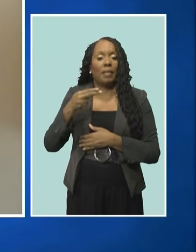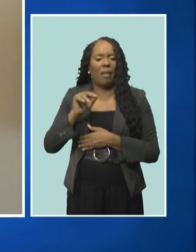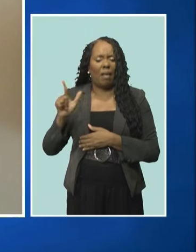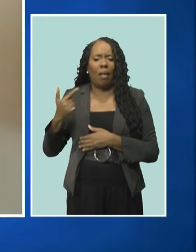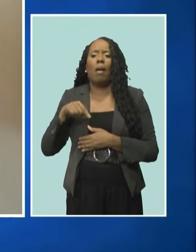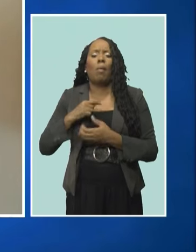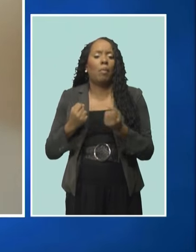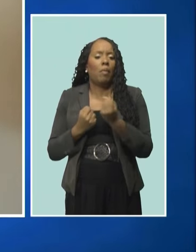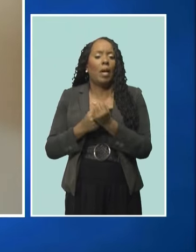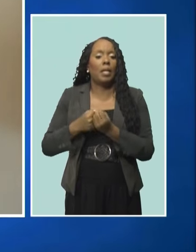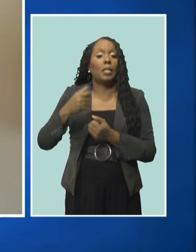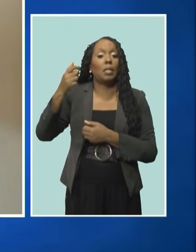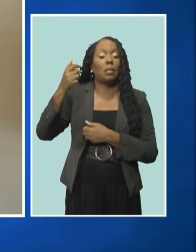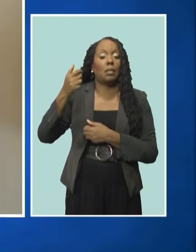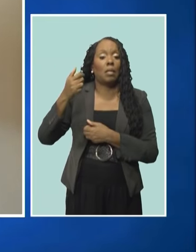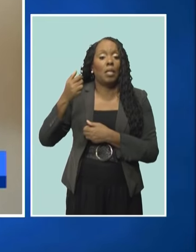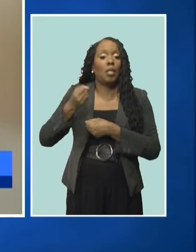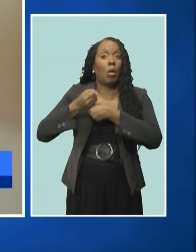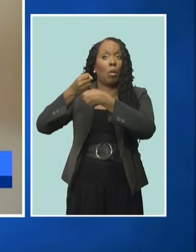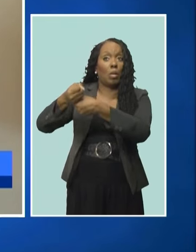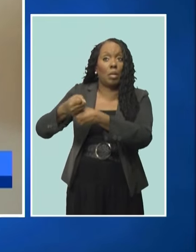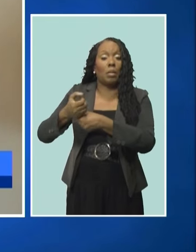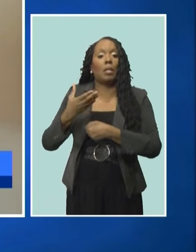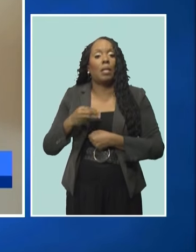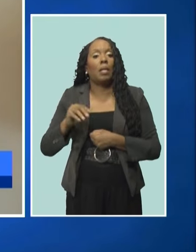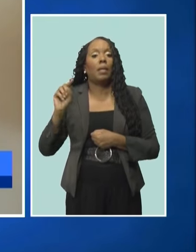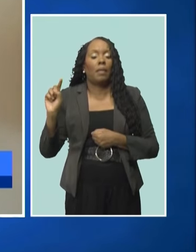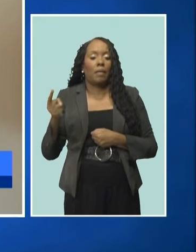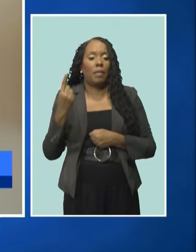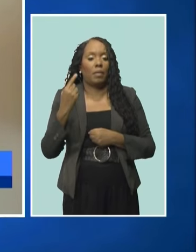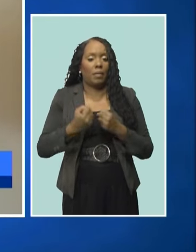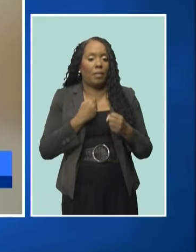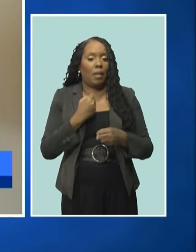and also funding to the first year experience program.